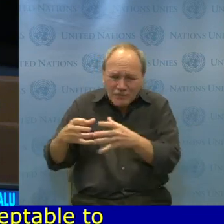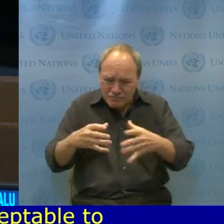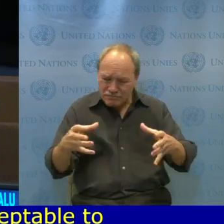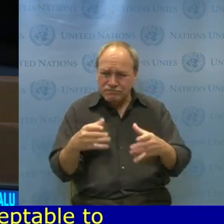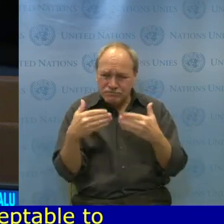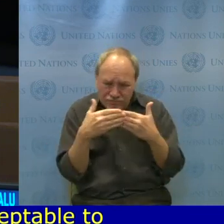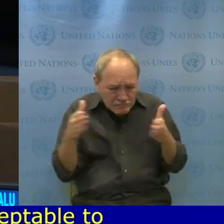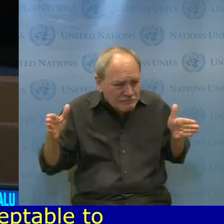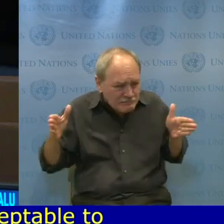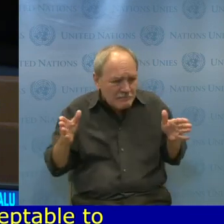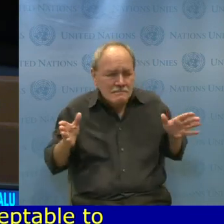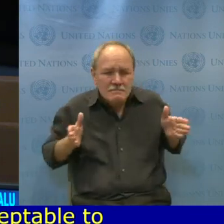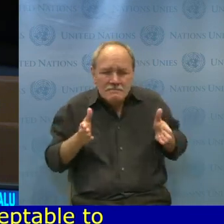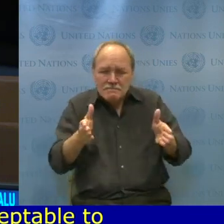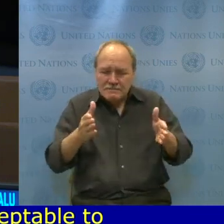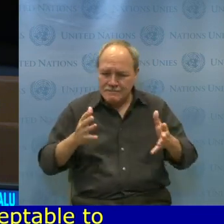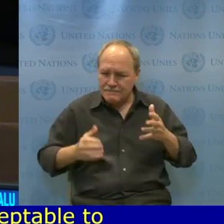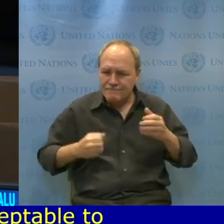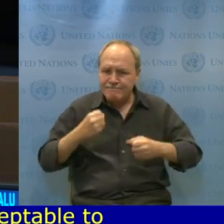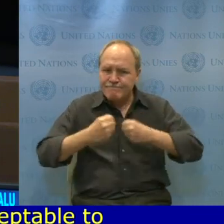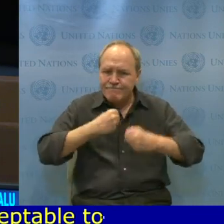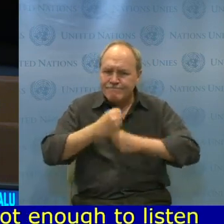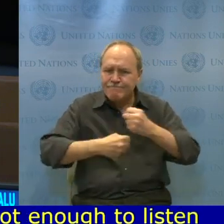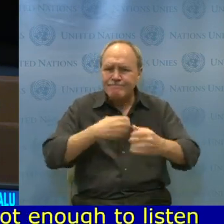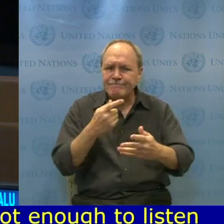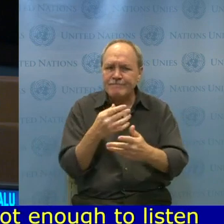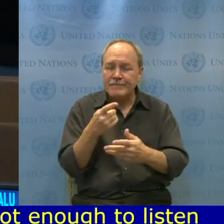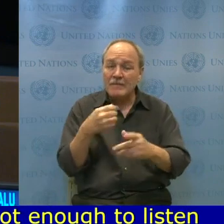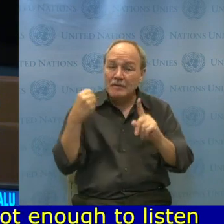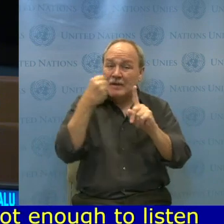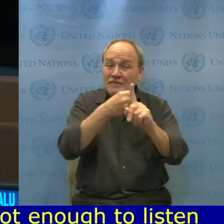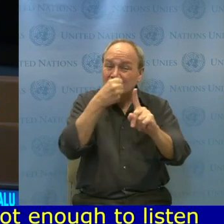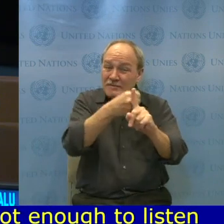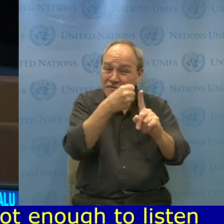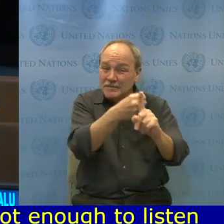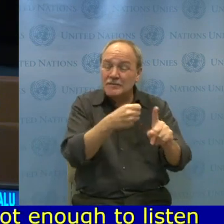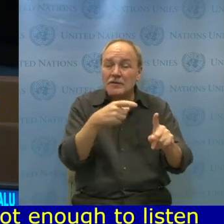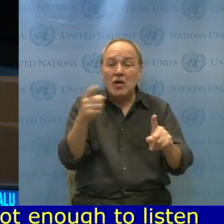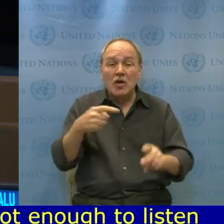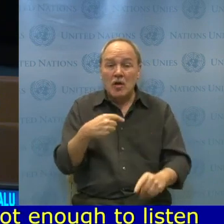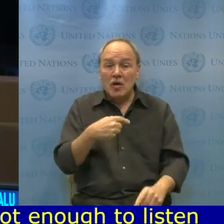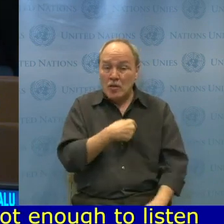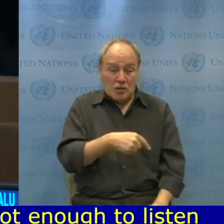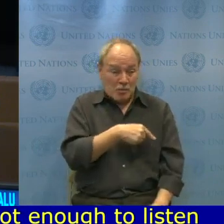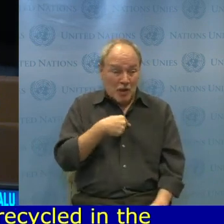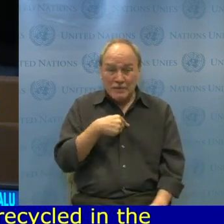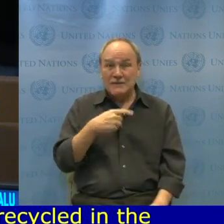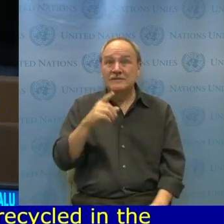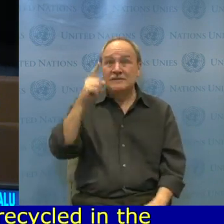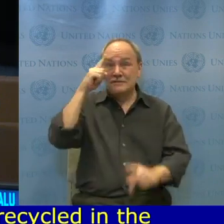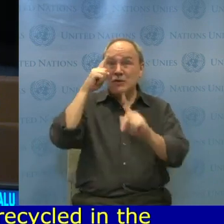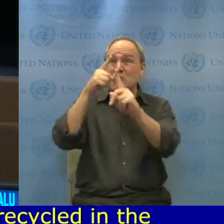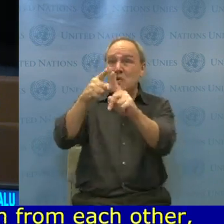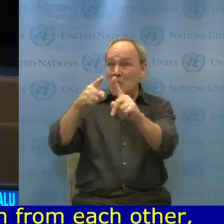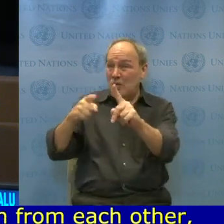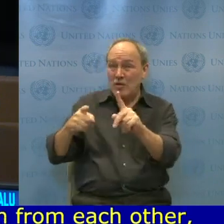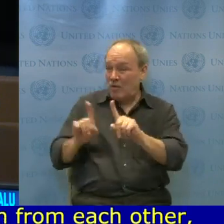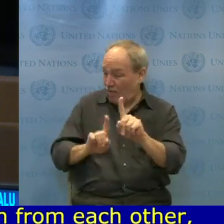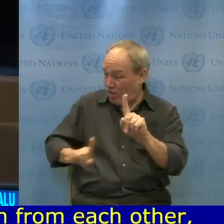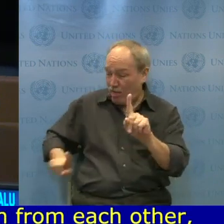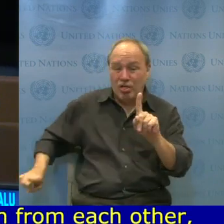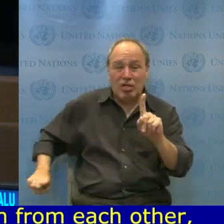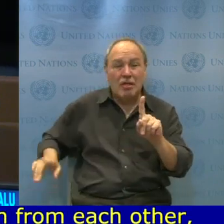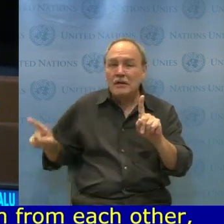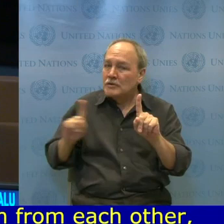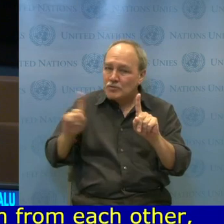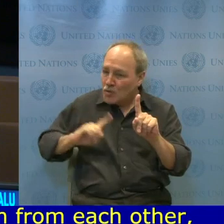we must mobilise, we must learn from each other, and more than anything, we must harness the promise to leave no one behind as the guiding structural principle of